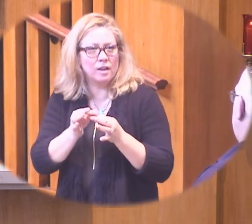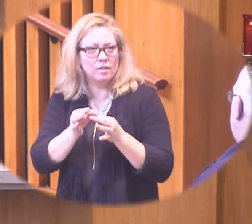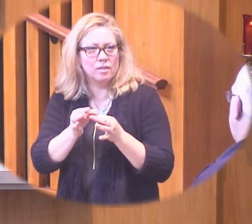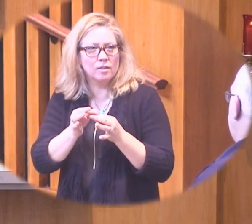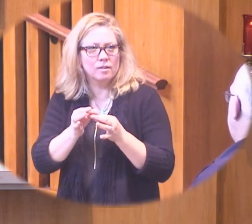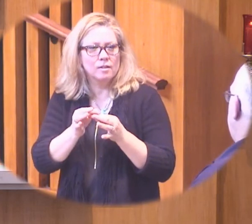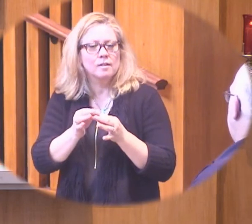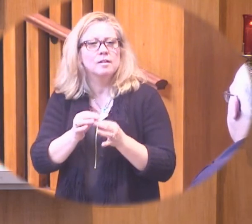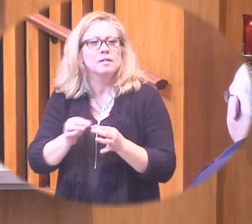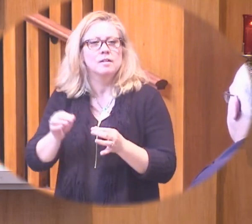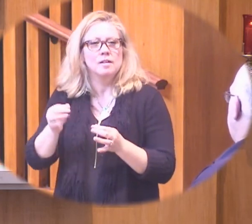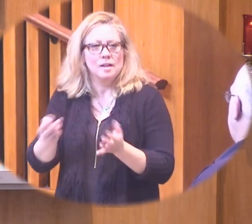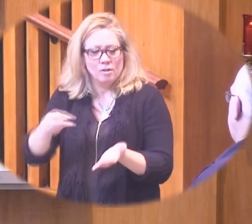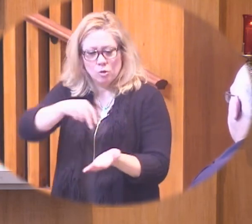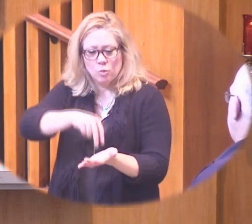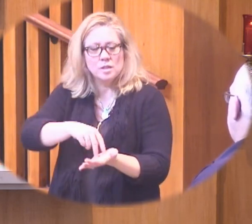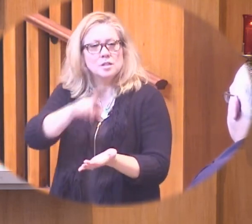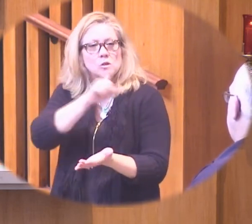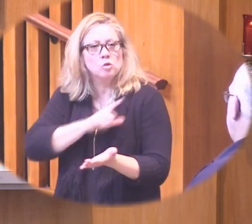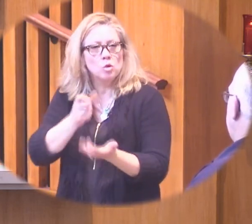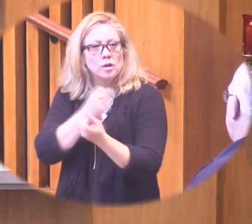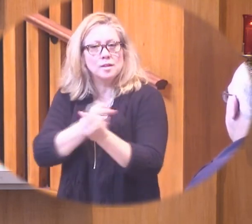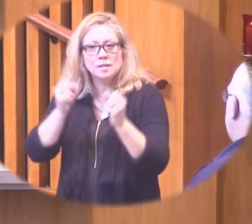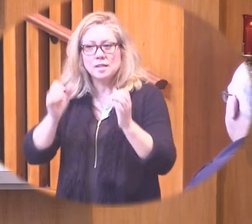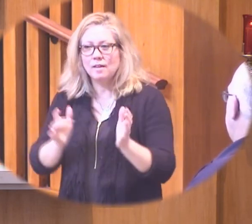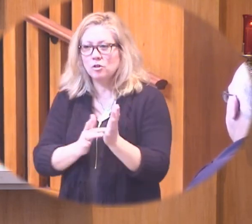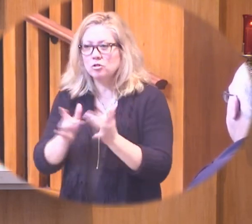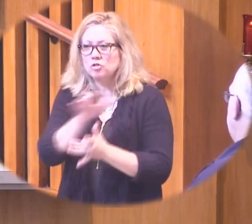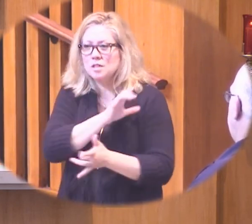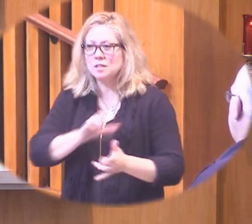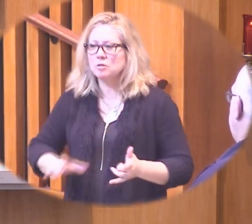Lord and Savior, Jesus Christ.